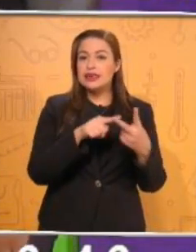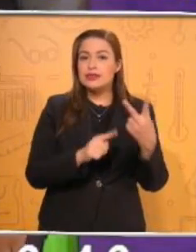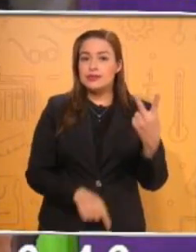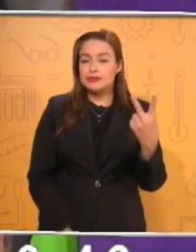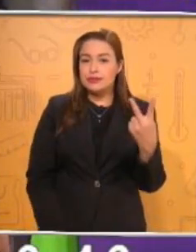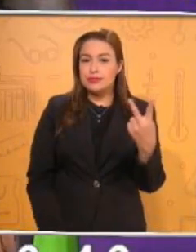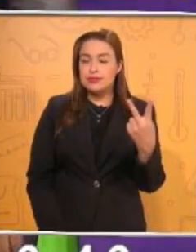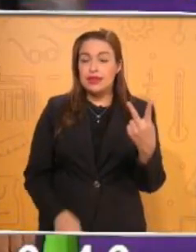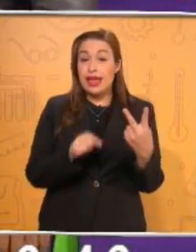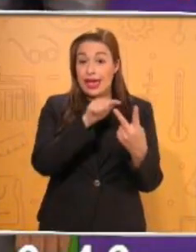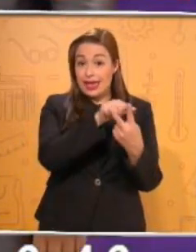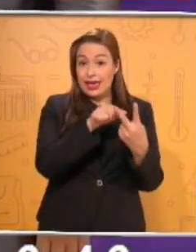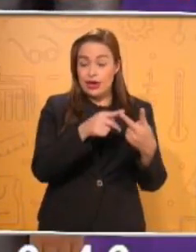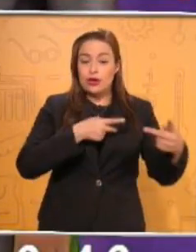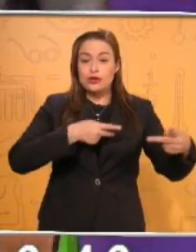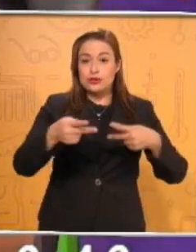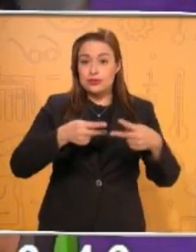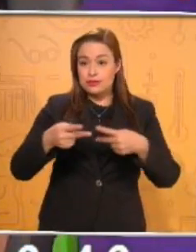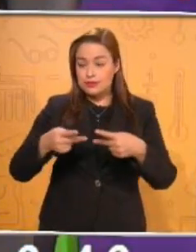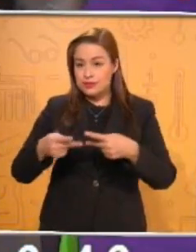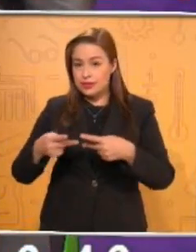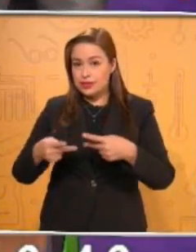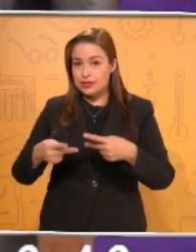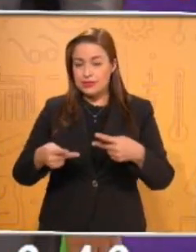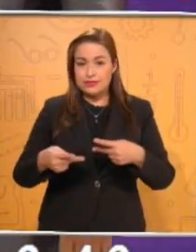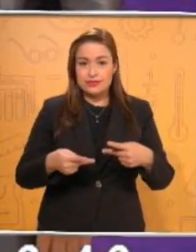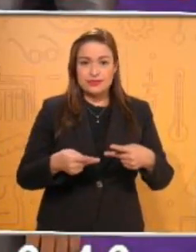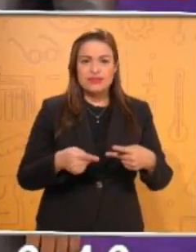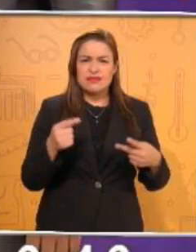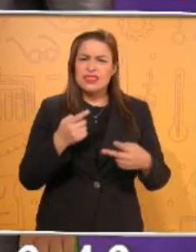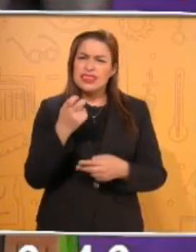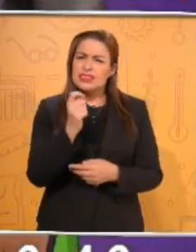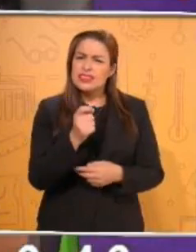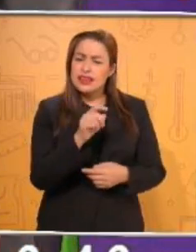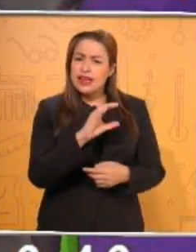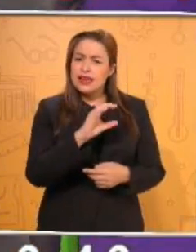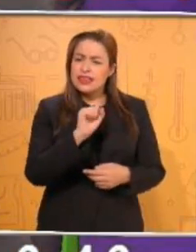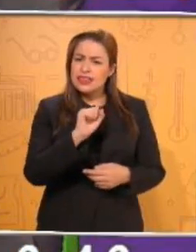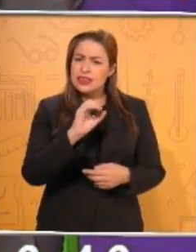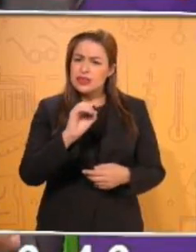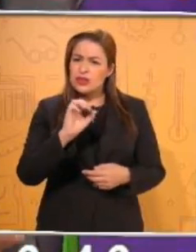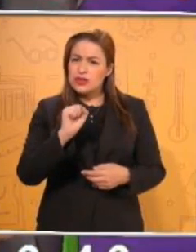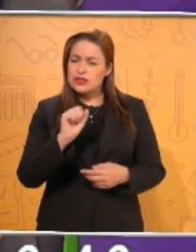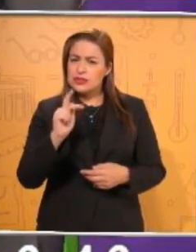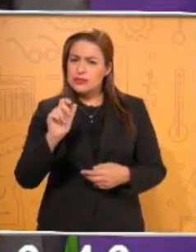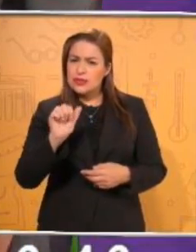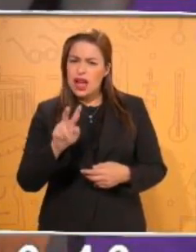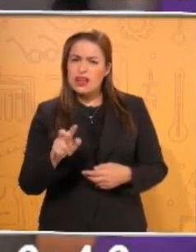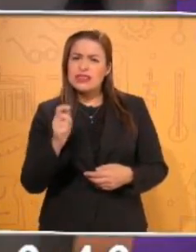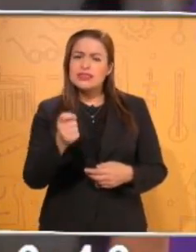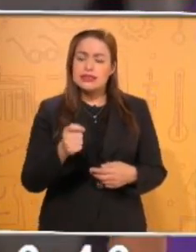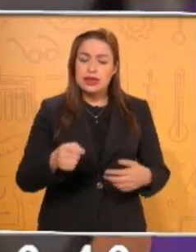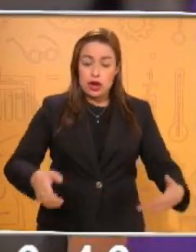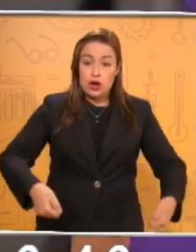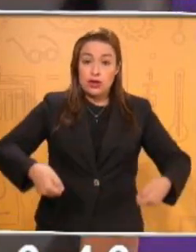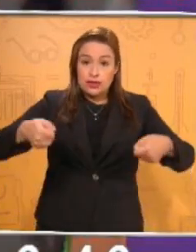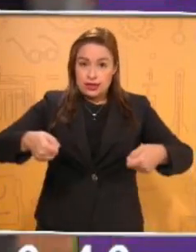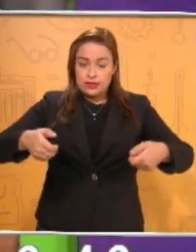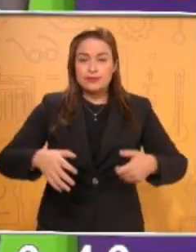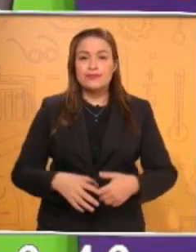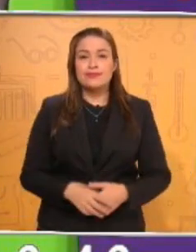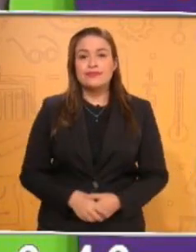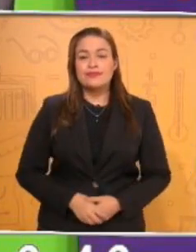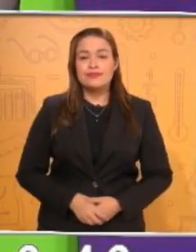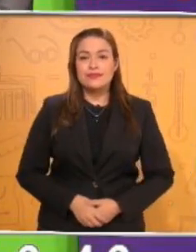They were preparing the saucepan. The saucepan, it's the container. Let's continue. Number 6.